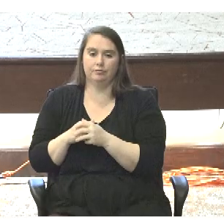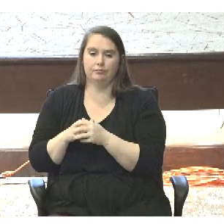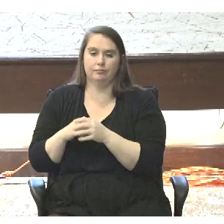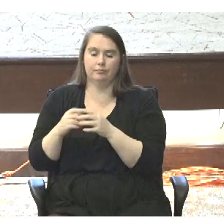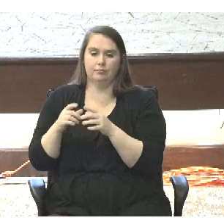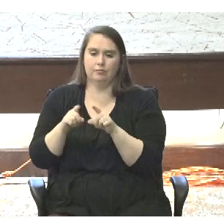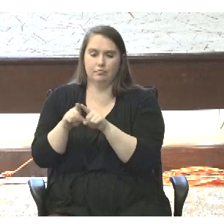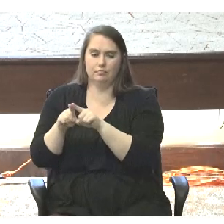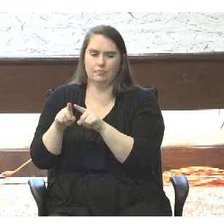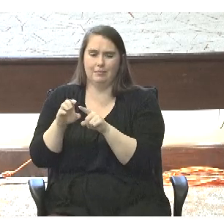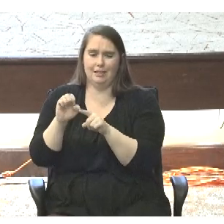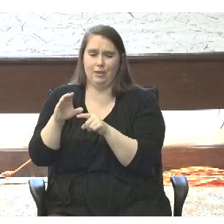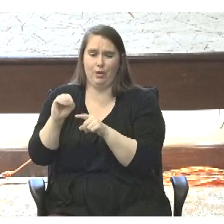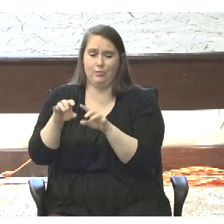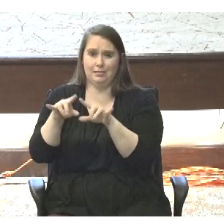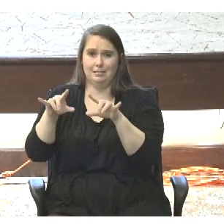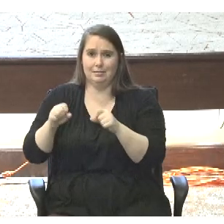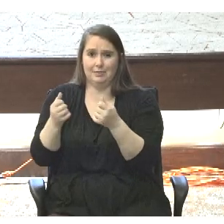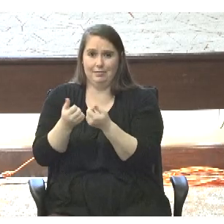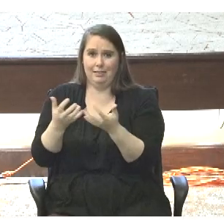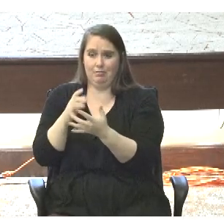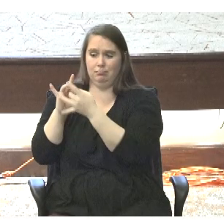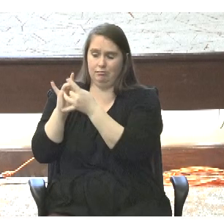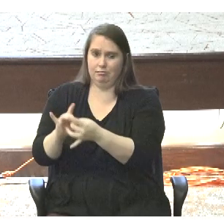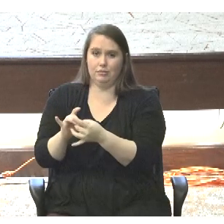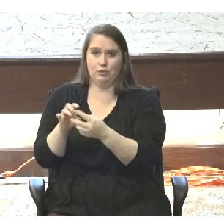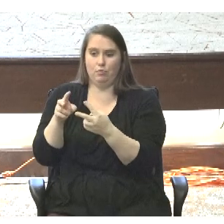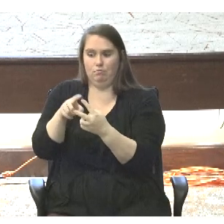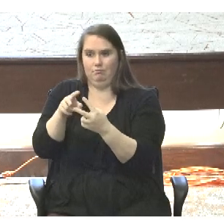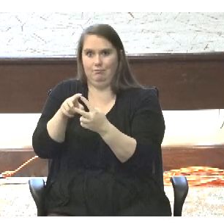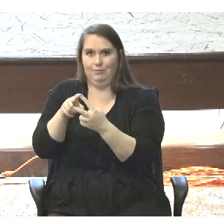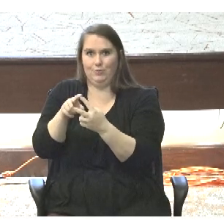evolves. So we are really passionate about marrying those two things.